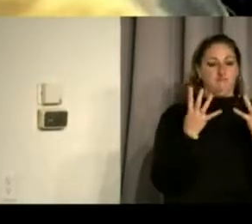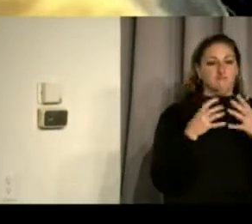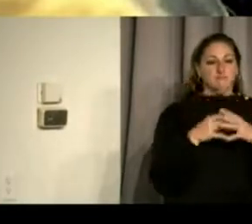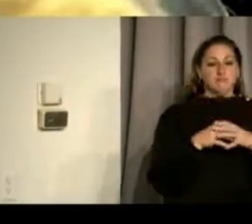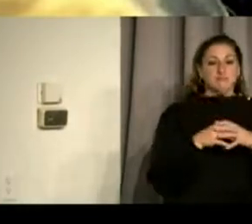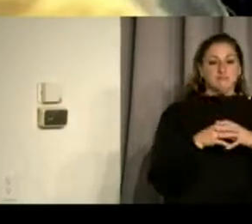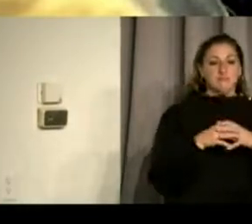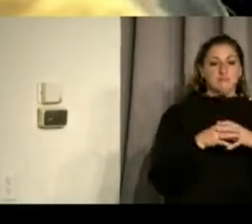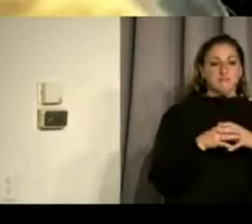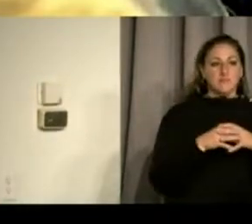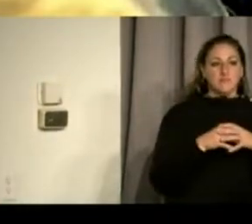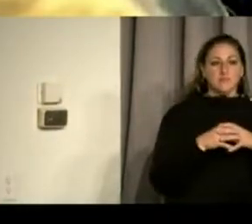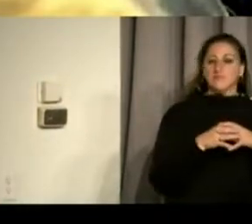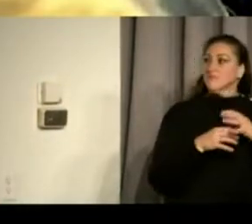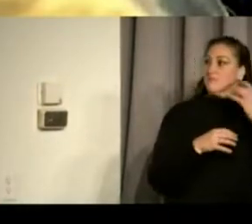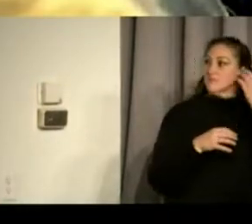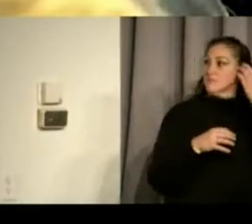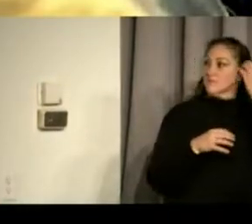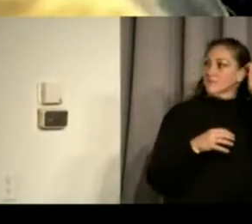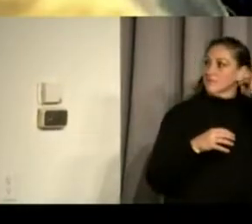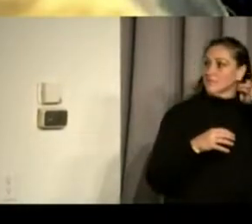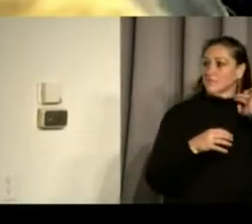And it really looked ugly.